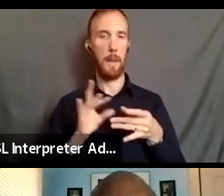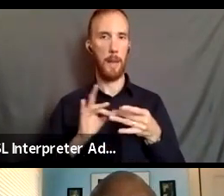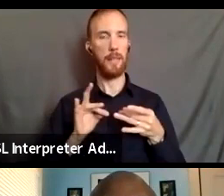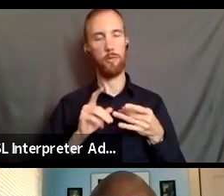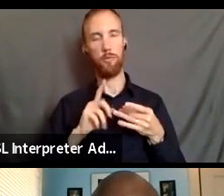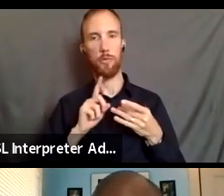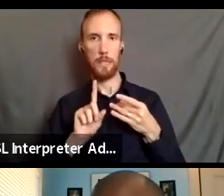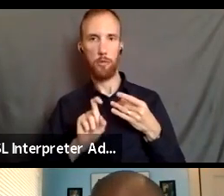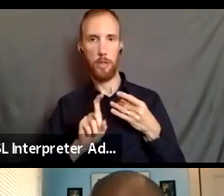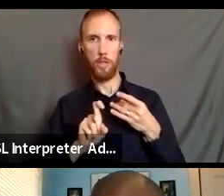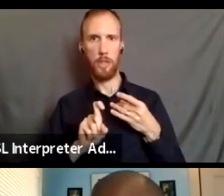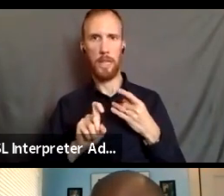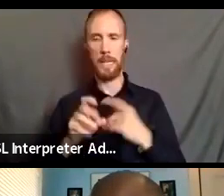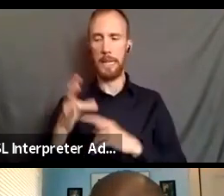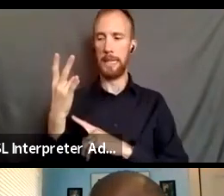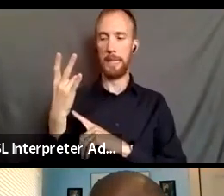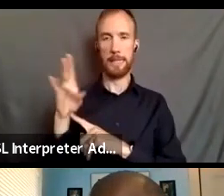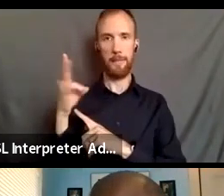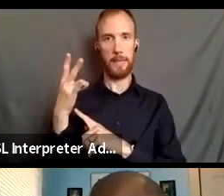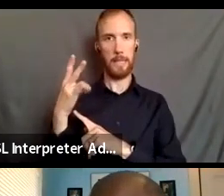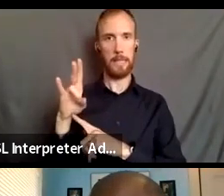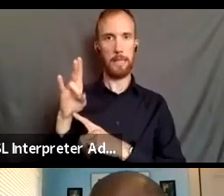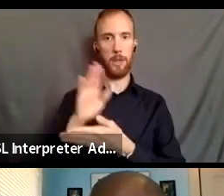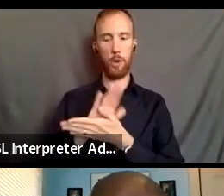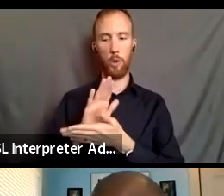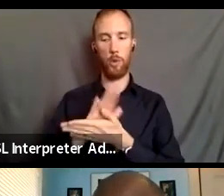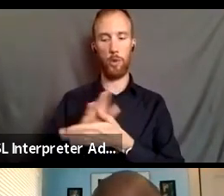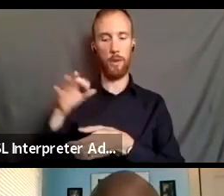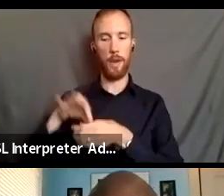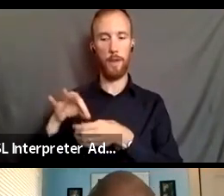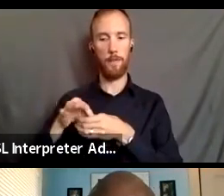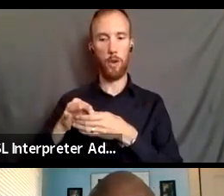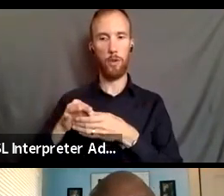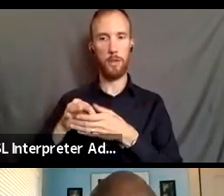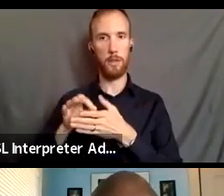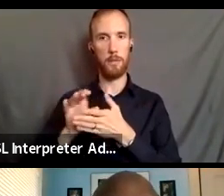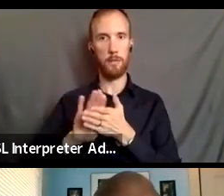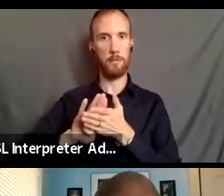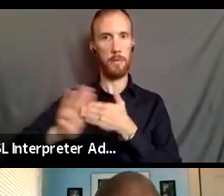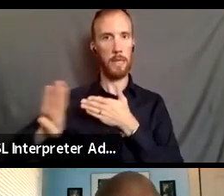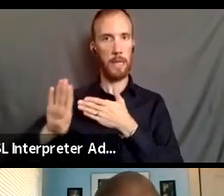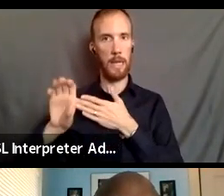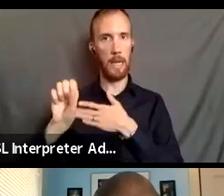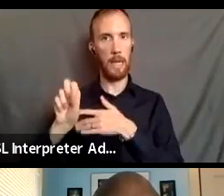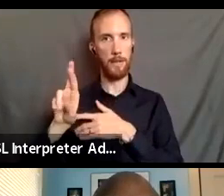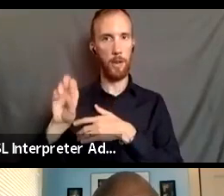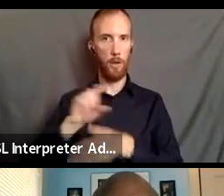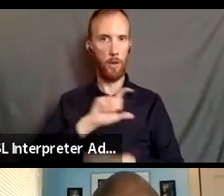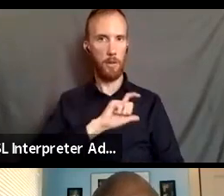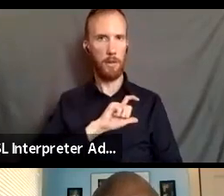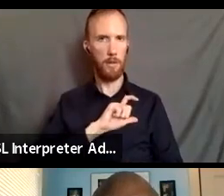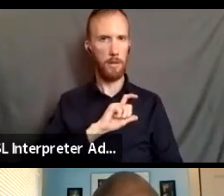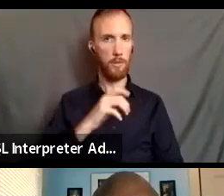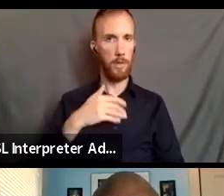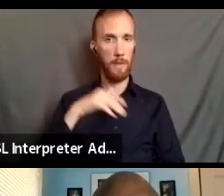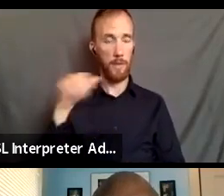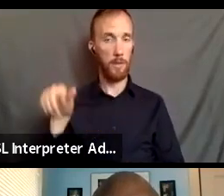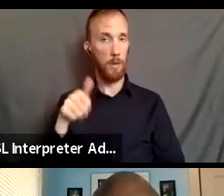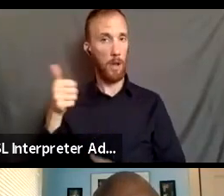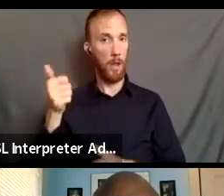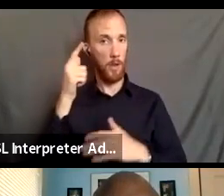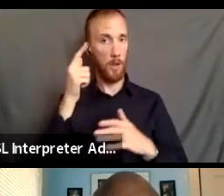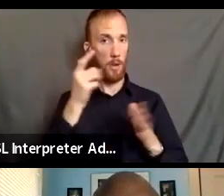those 17 schools that voted to um not have sros will their alternative um plans